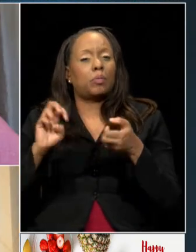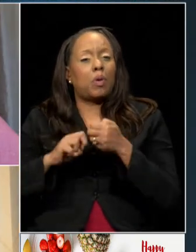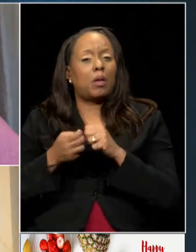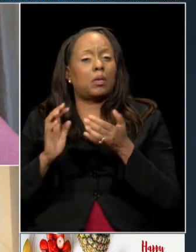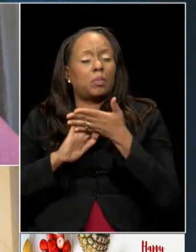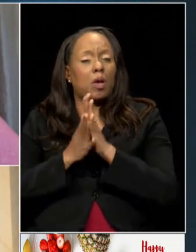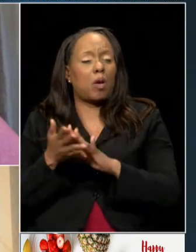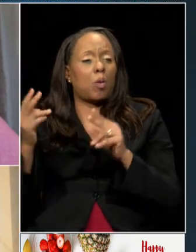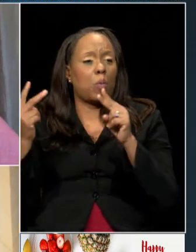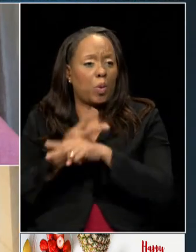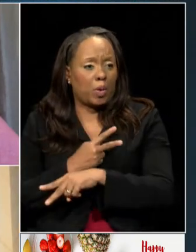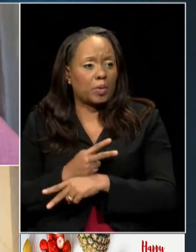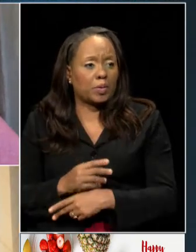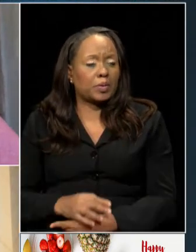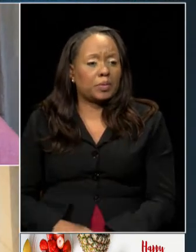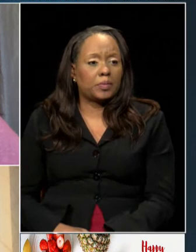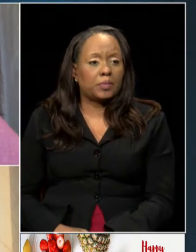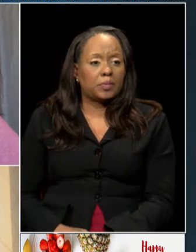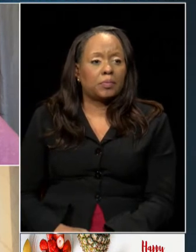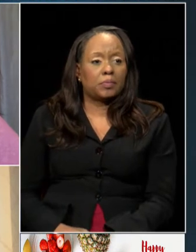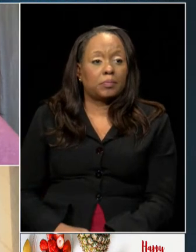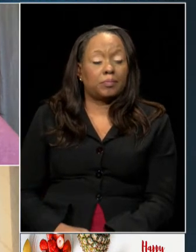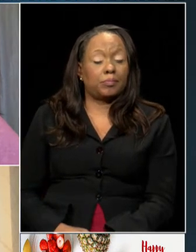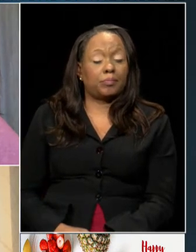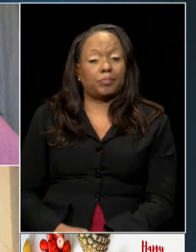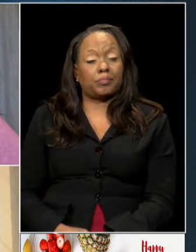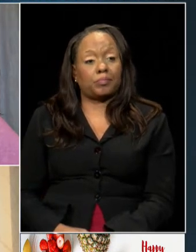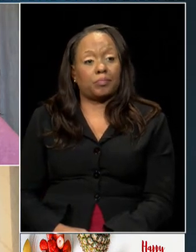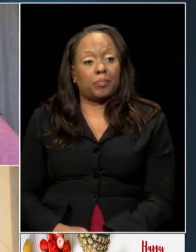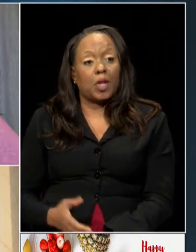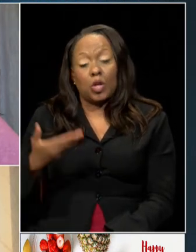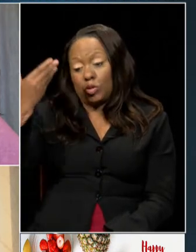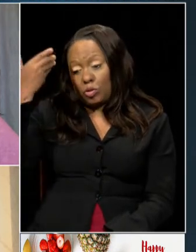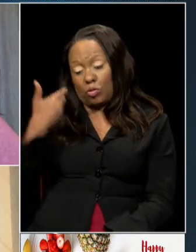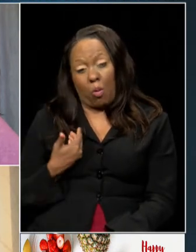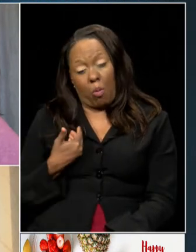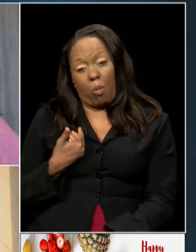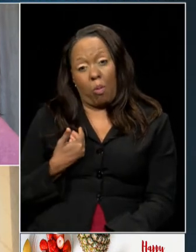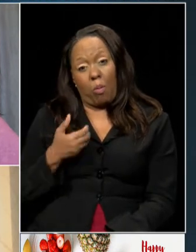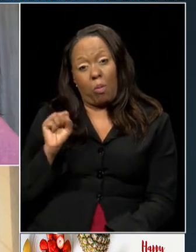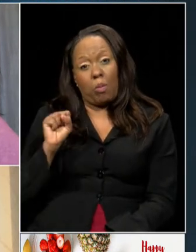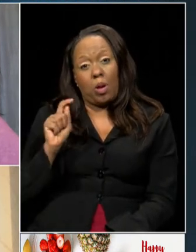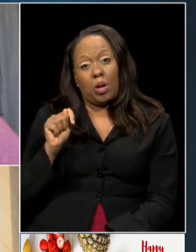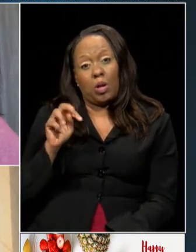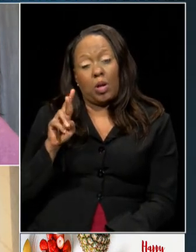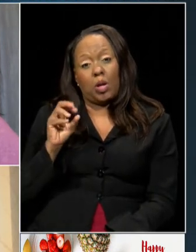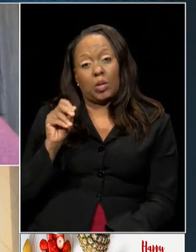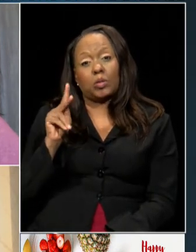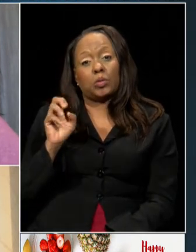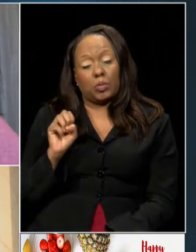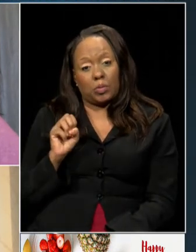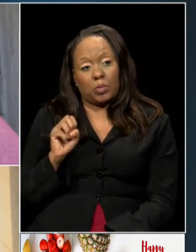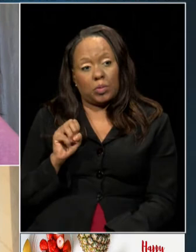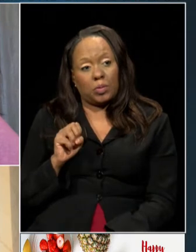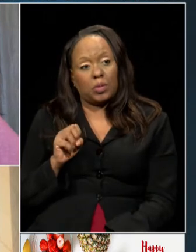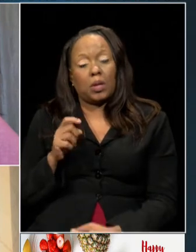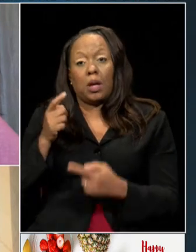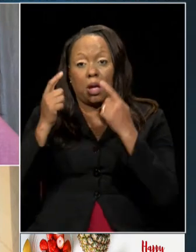that's kidney disease. Stroke is a cardiovascular disease. Eye